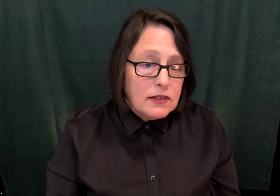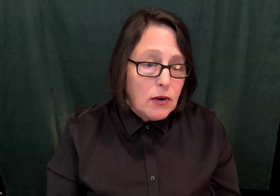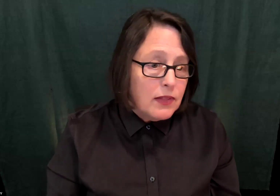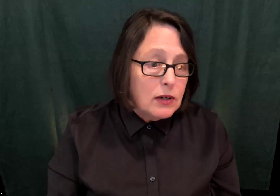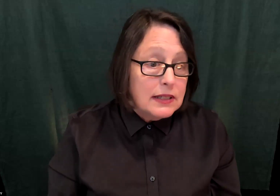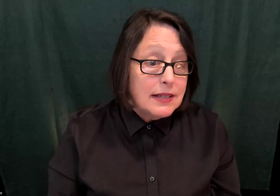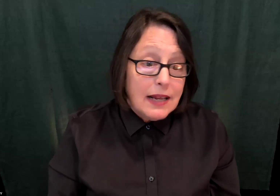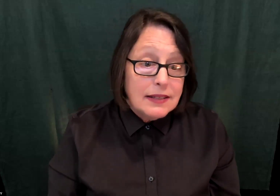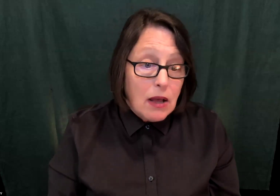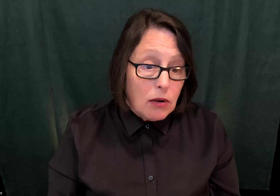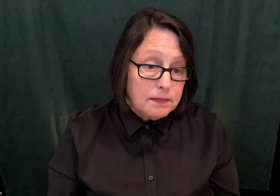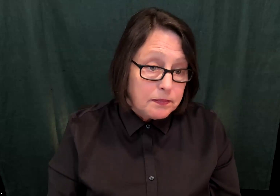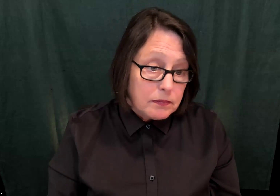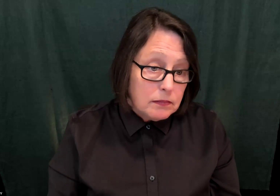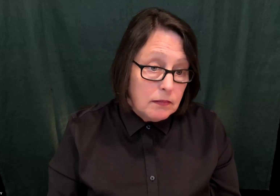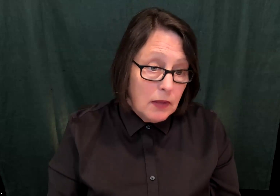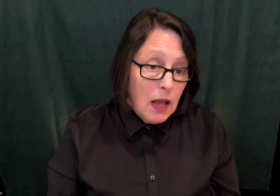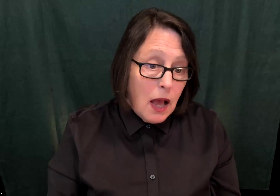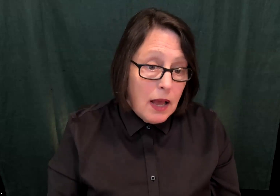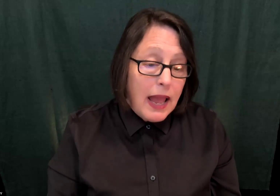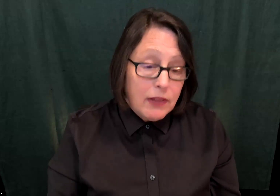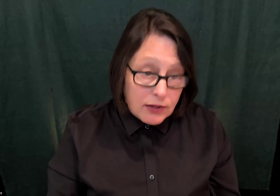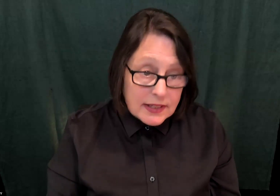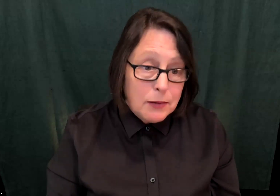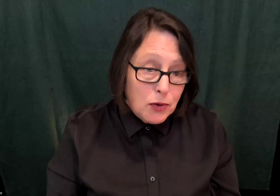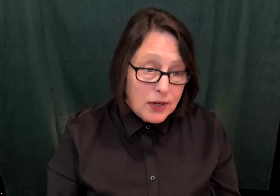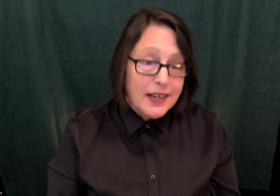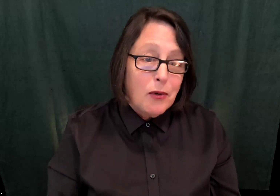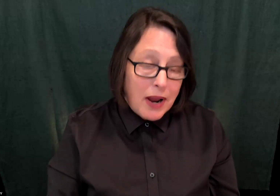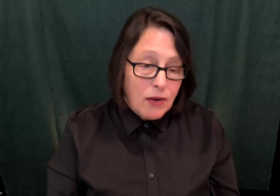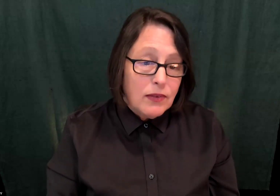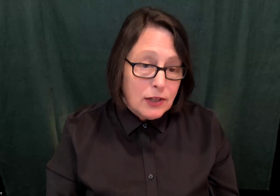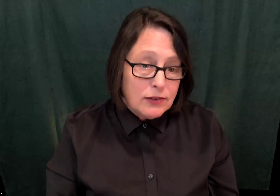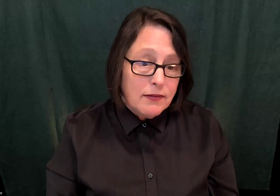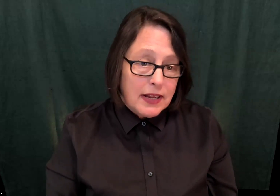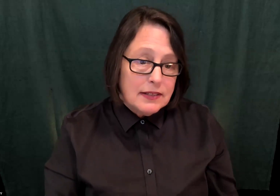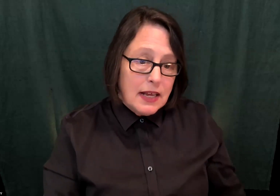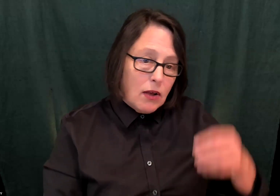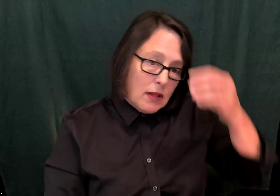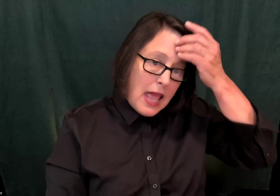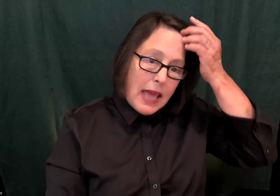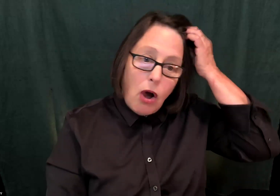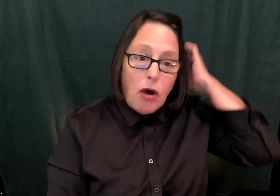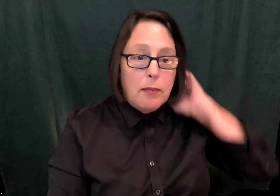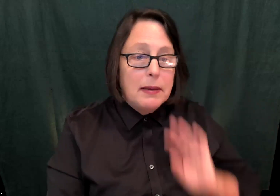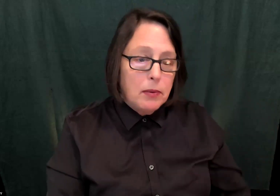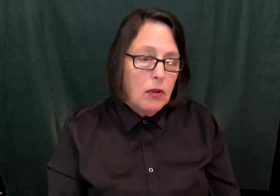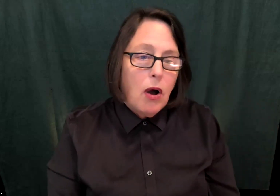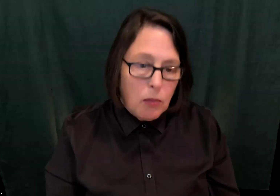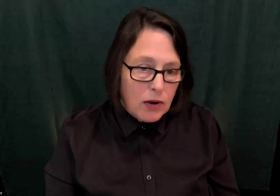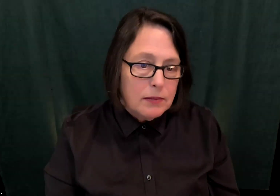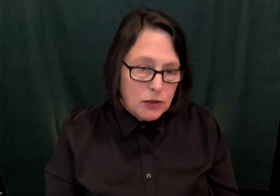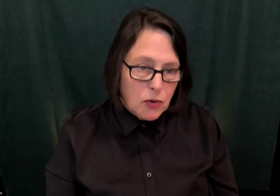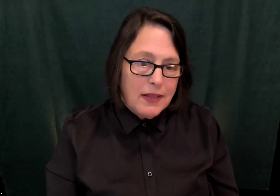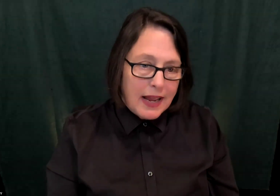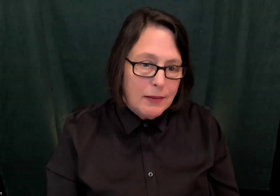and also there is ASL. And there is a community around the use of ASL, and all people